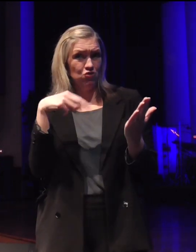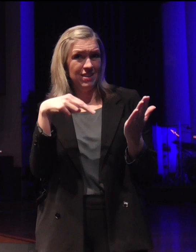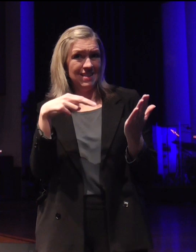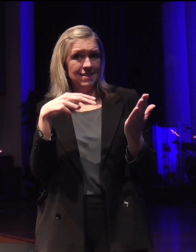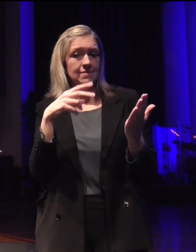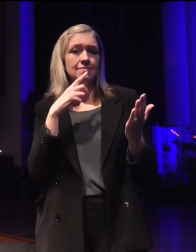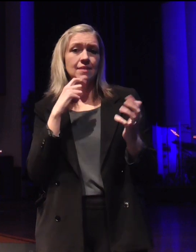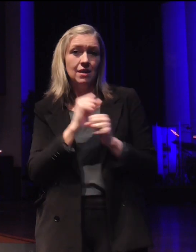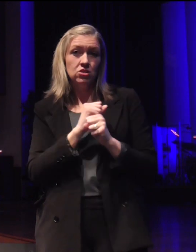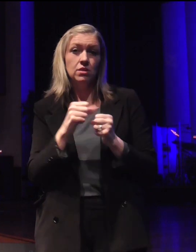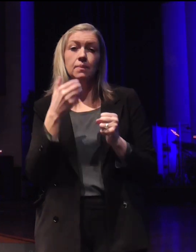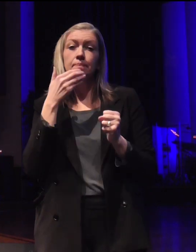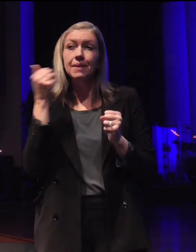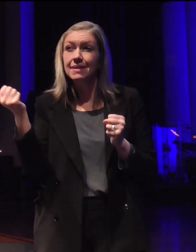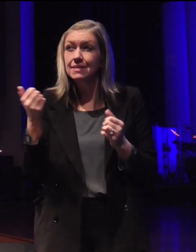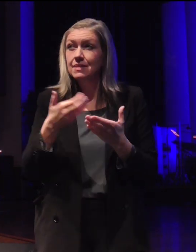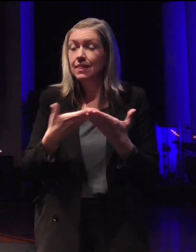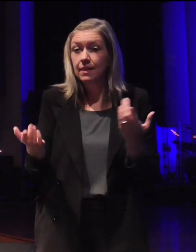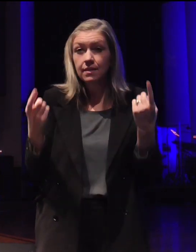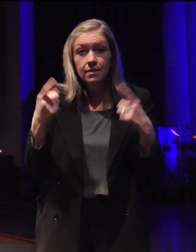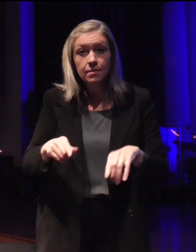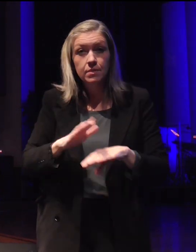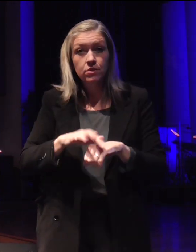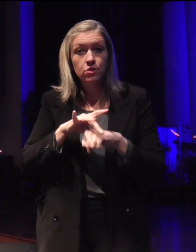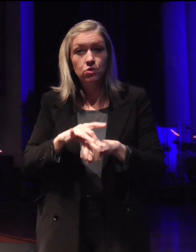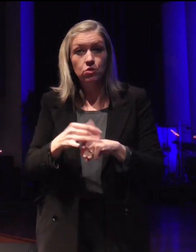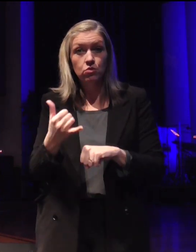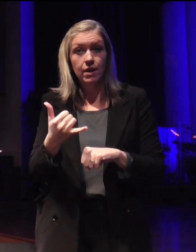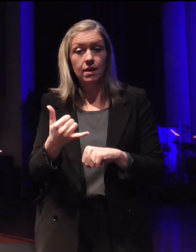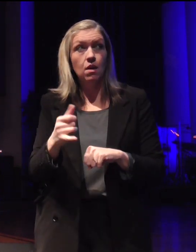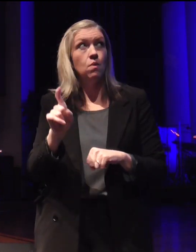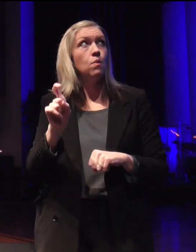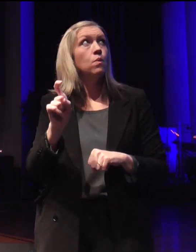really the best thing that could be happening on earth right now?